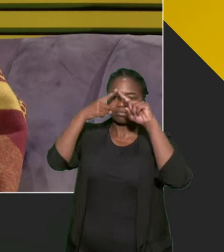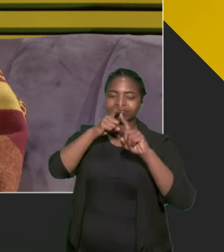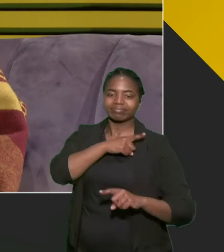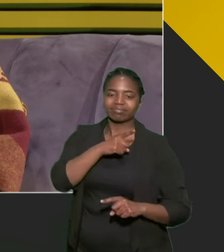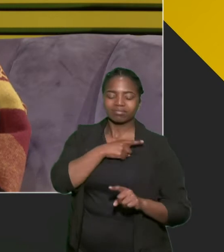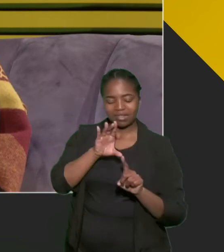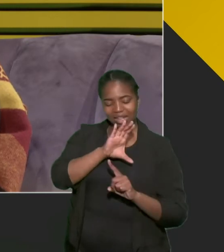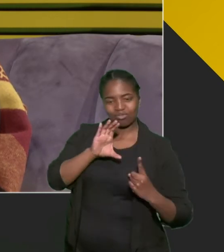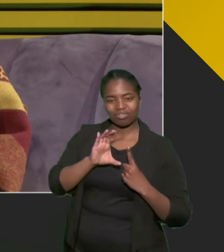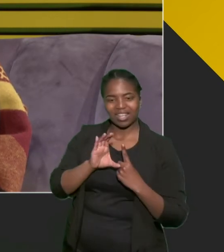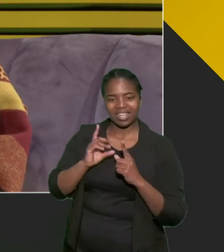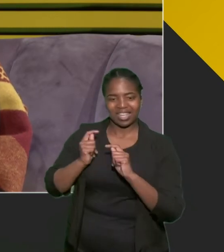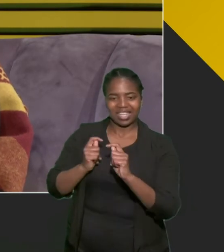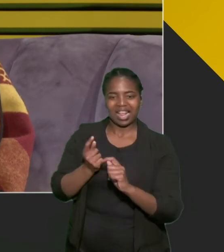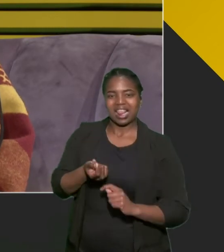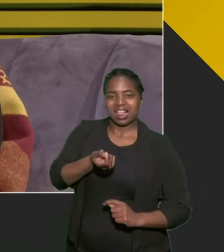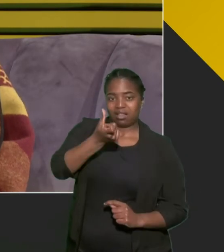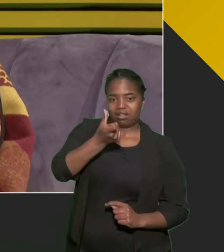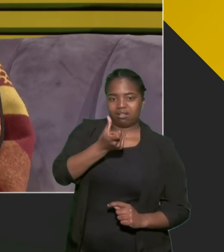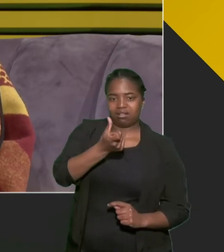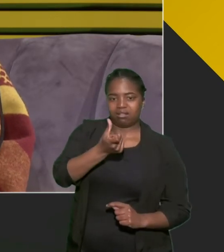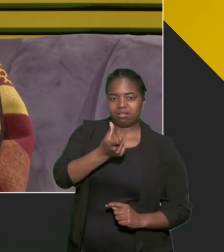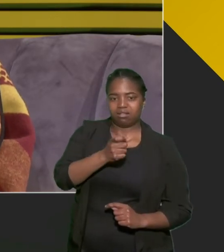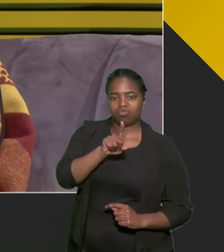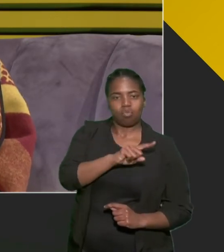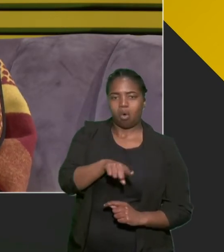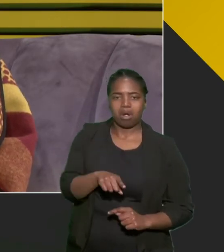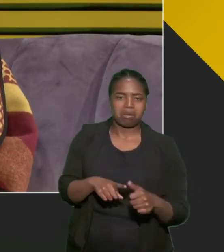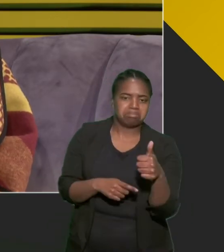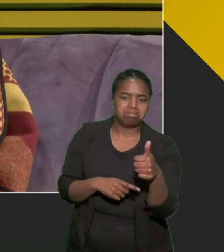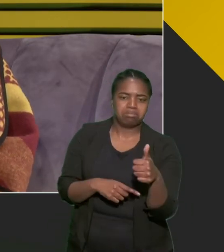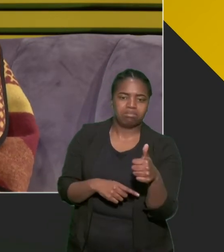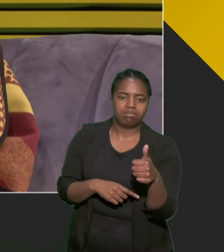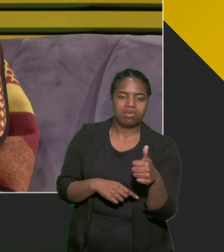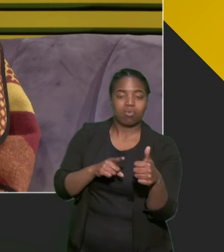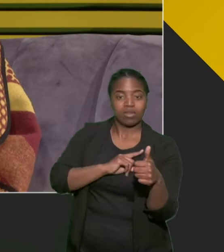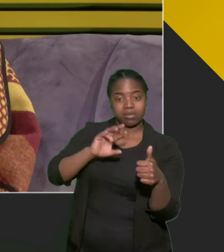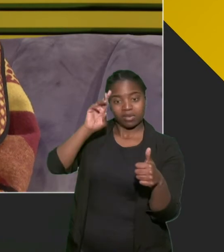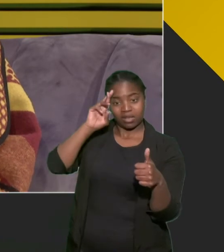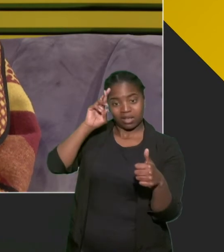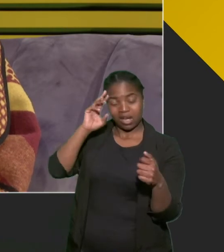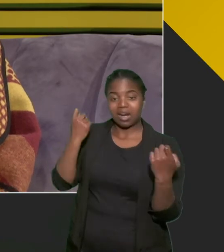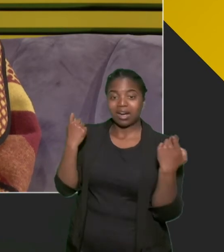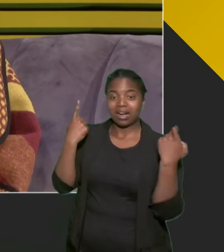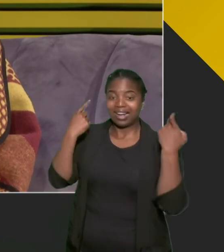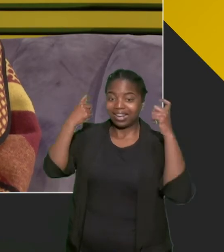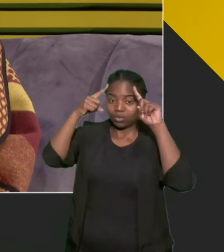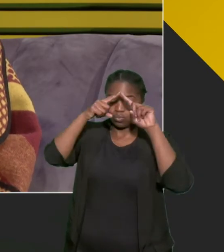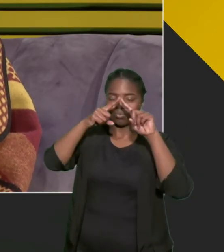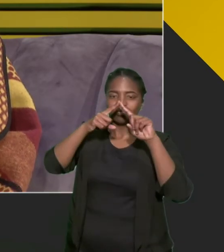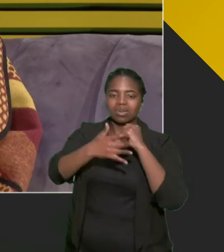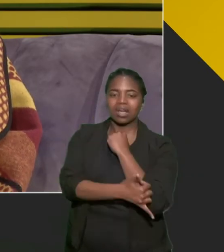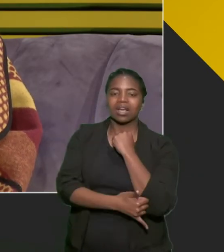and traditionally there's very little wrong. You know, because you must realize Lesotho is a country